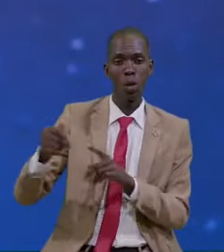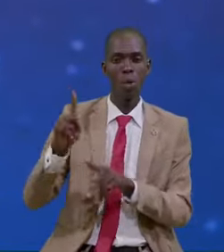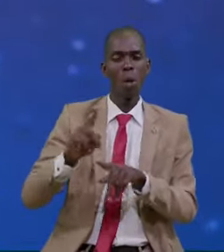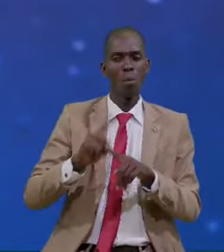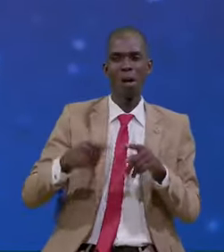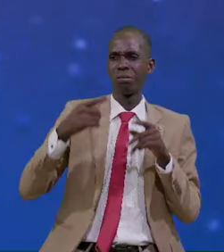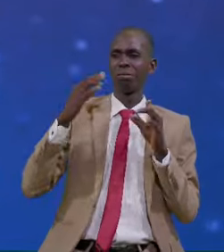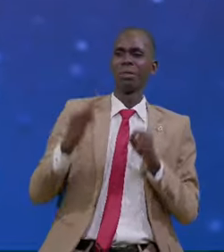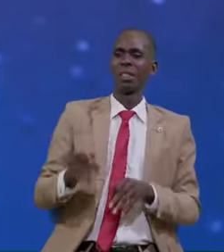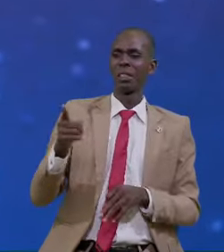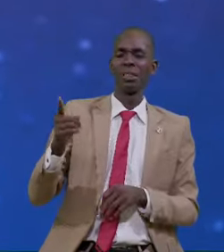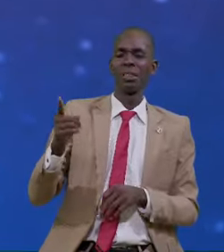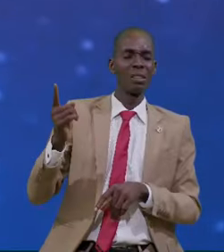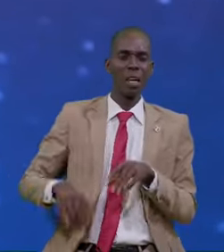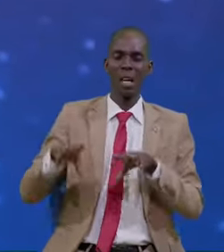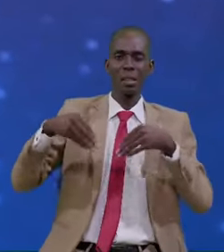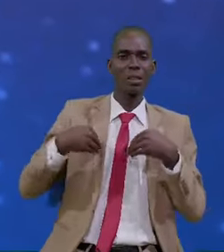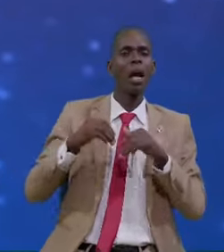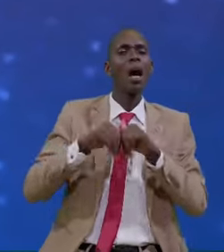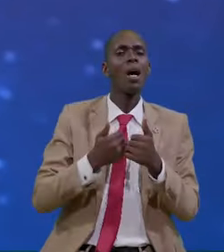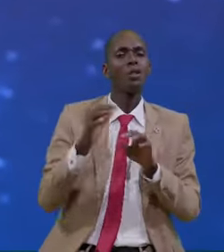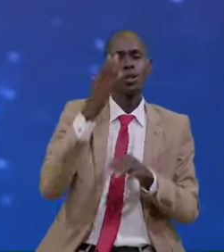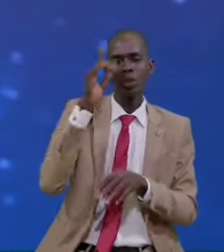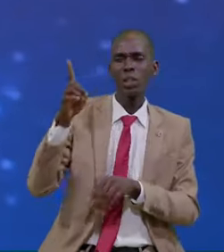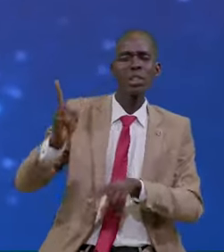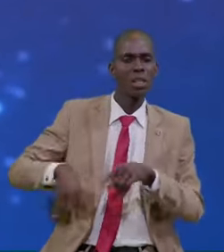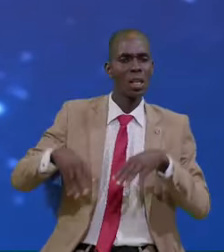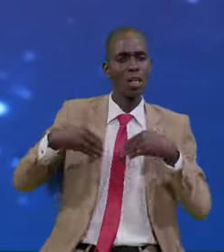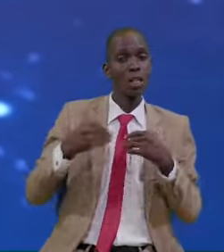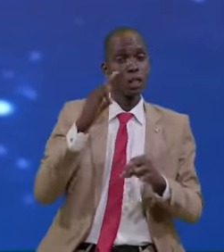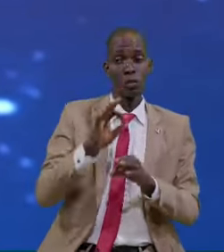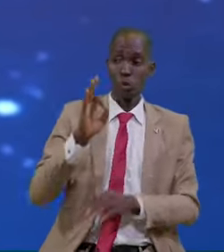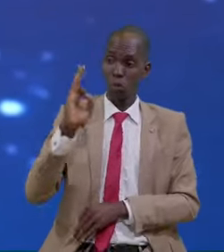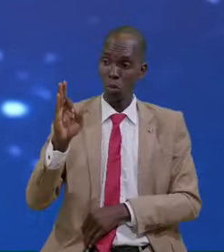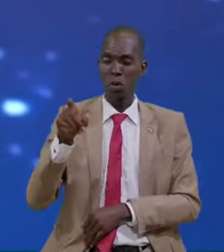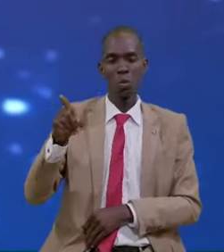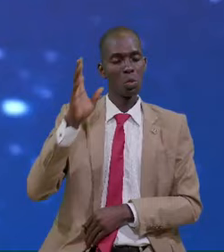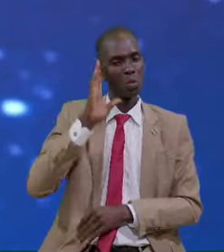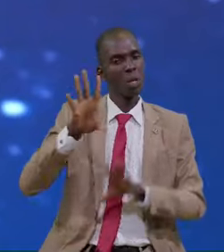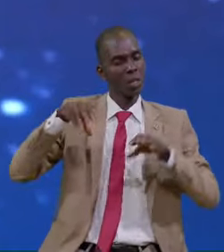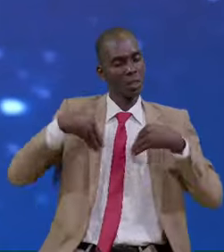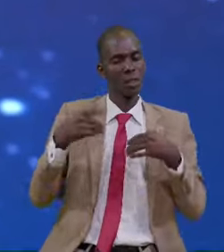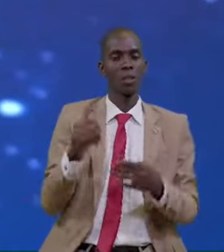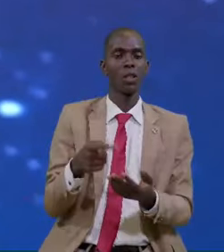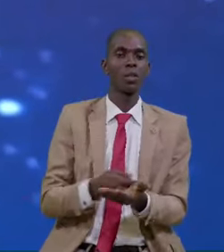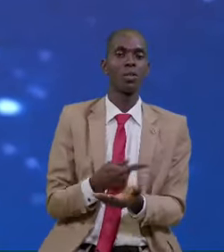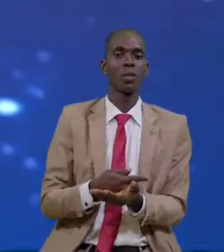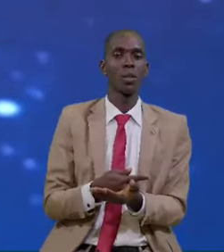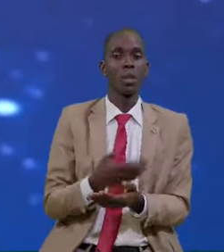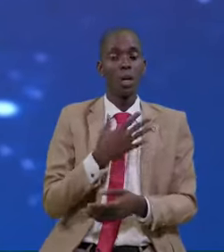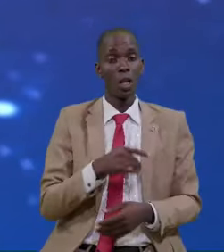do you know they cannot? If you talk, they will receive the gospel. And you